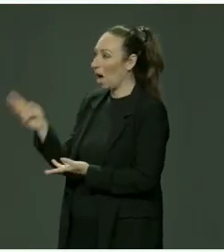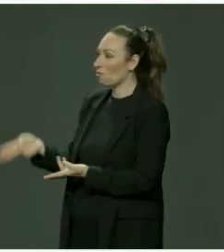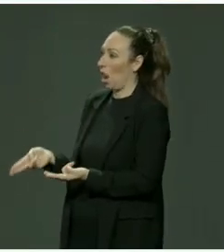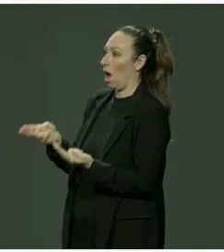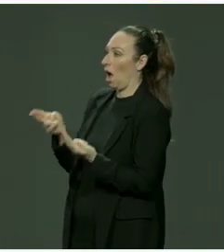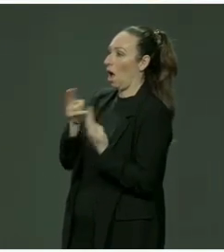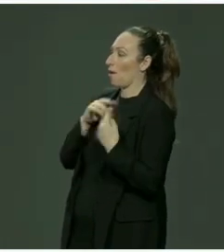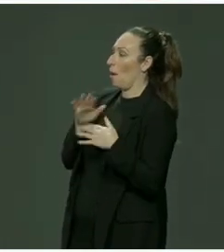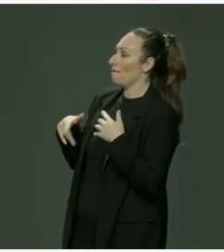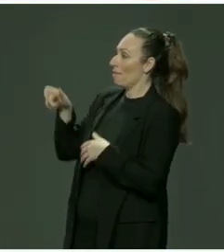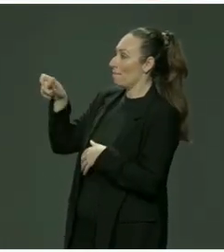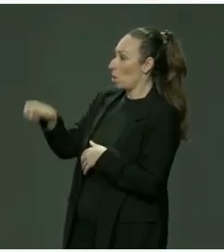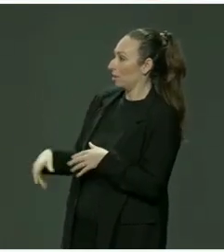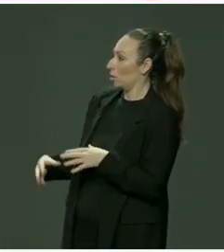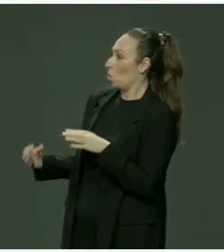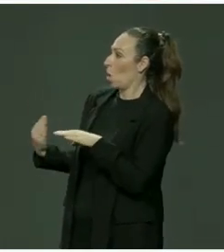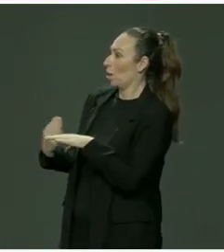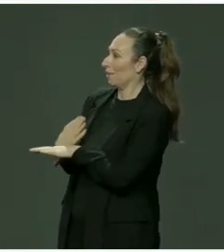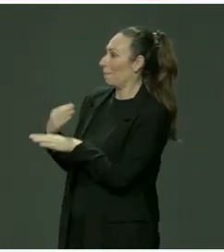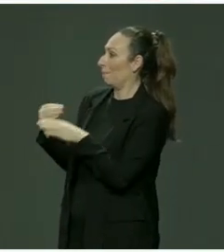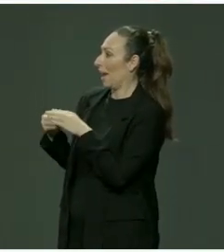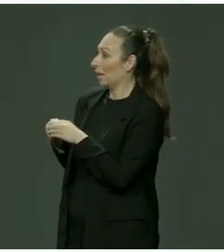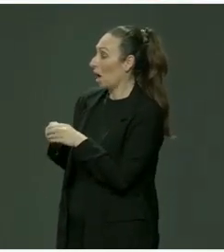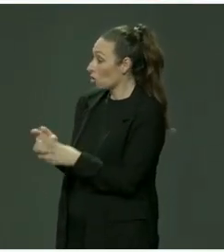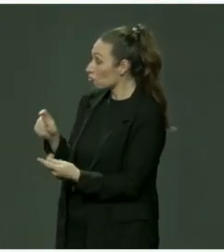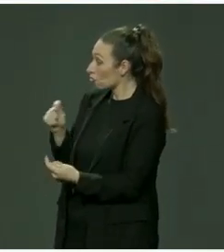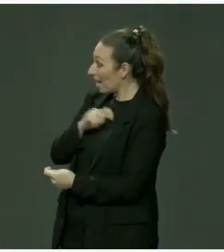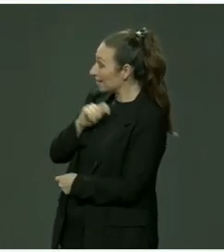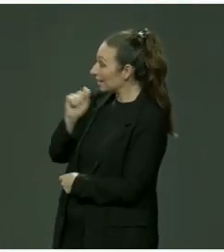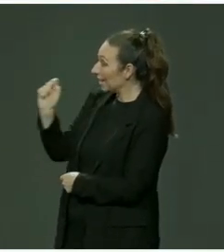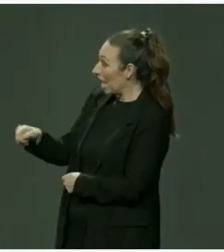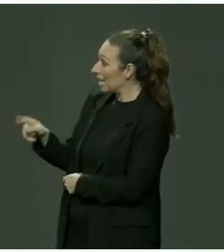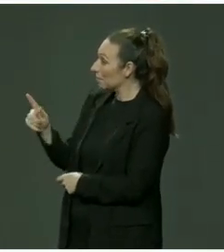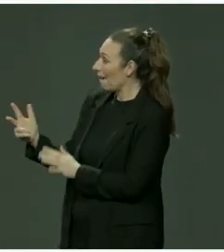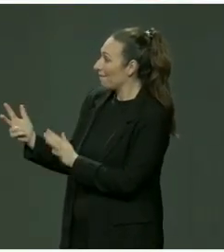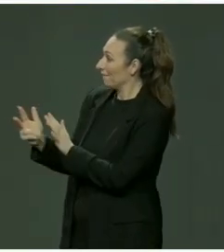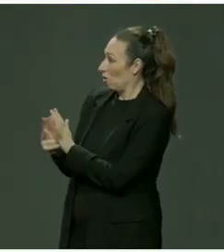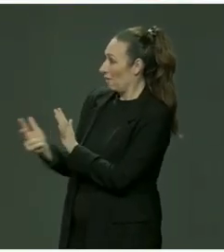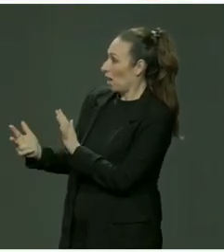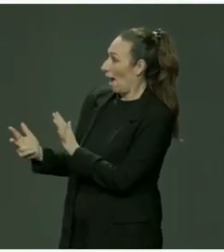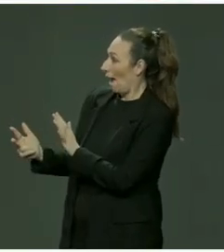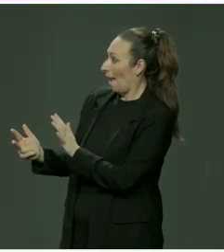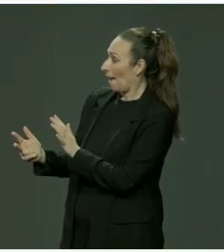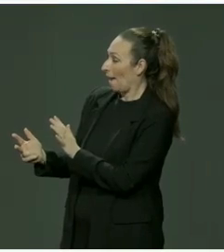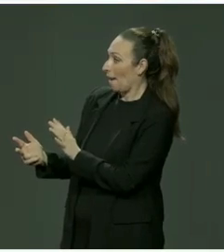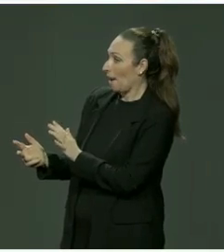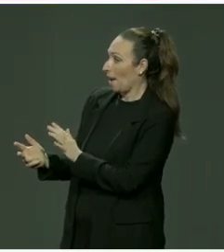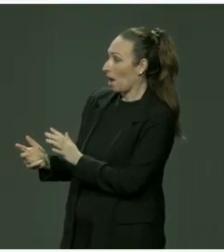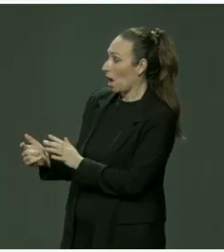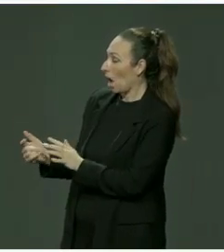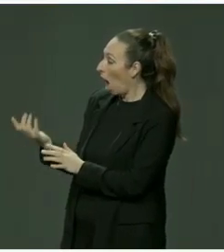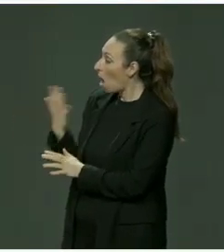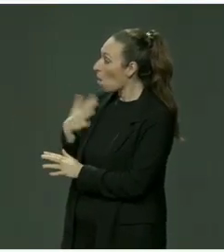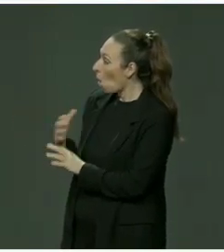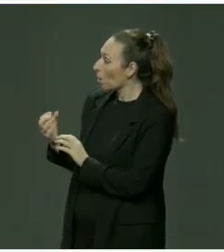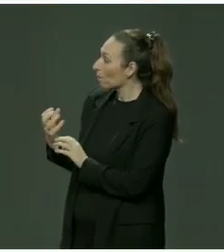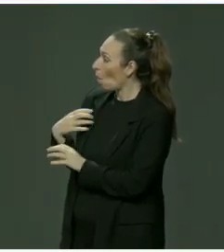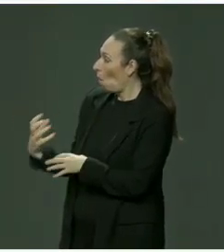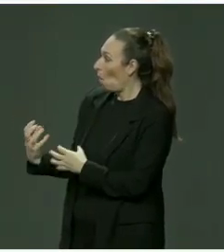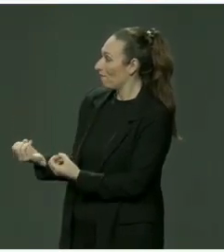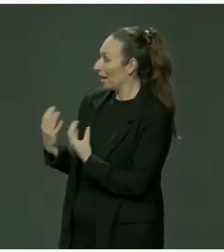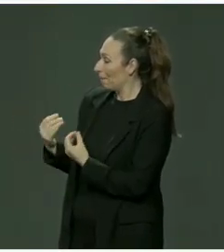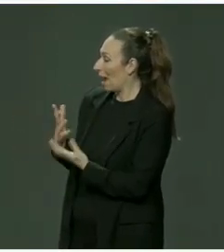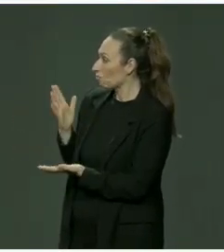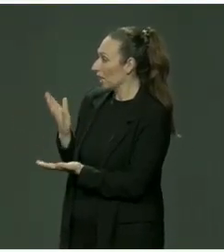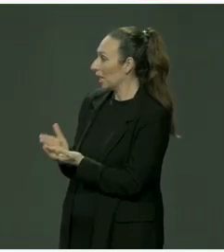trust them, but verify. Yeah. So I'm happy for you to, take it offline, take it later. I'd like to get some more feedback, but I'd like to know a